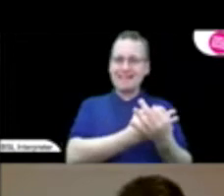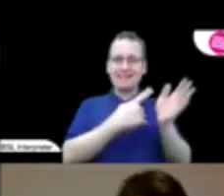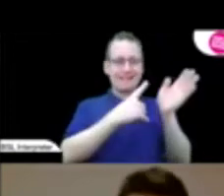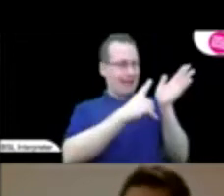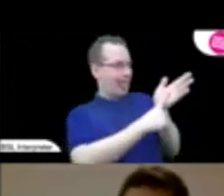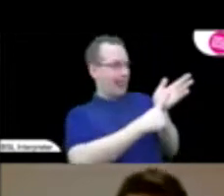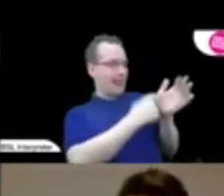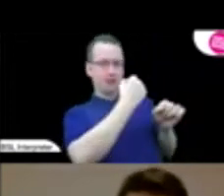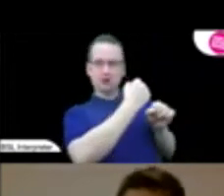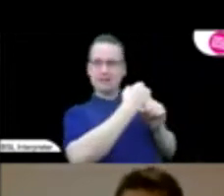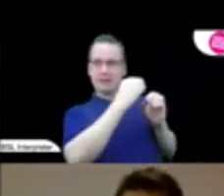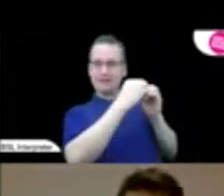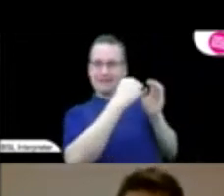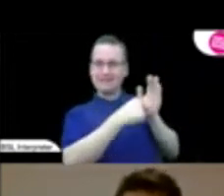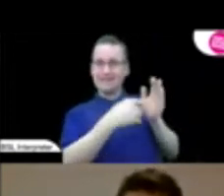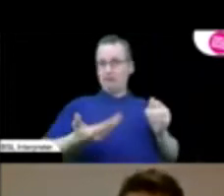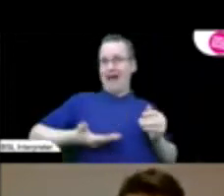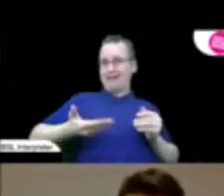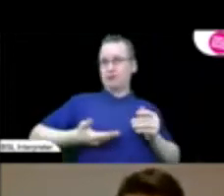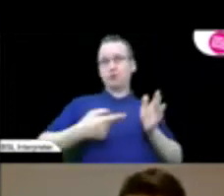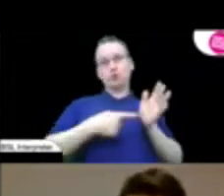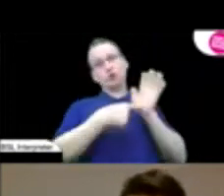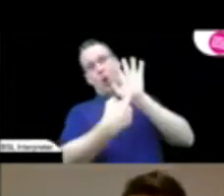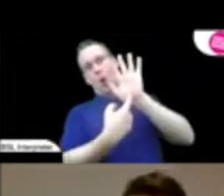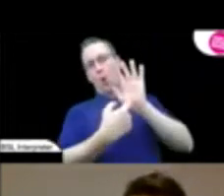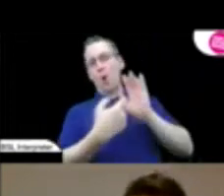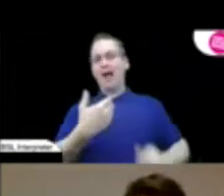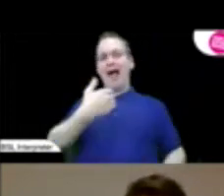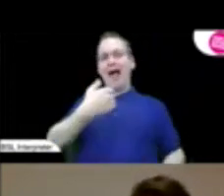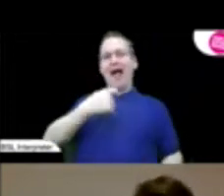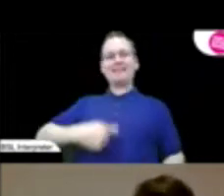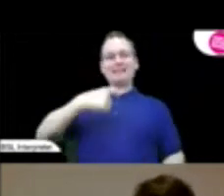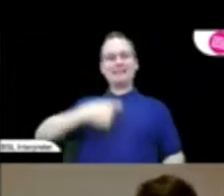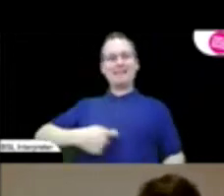to portray a certain identity to the world